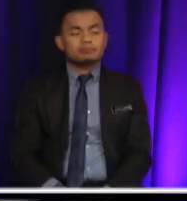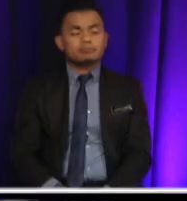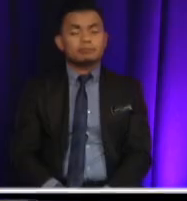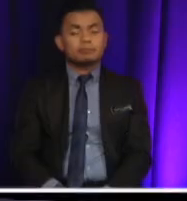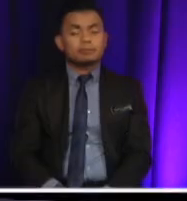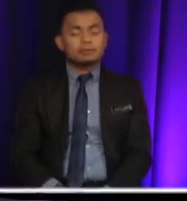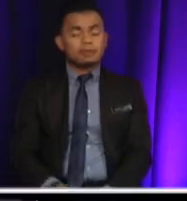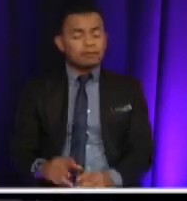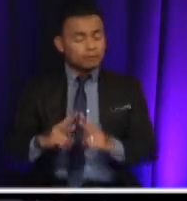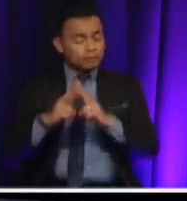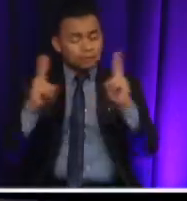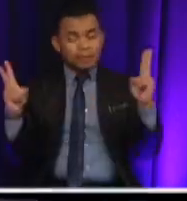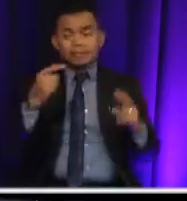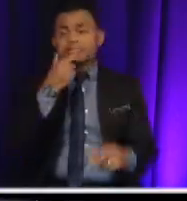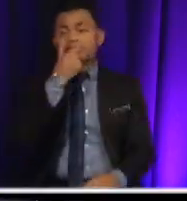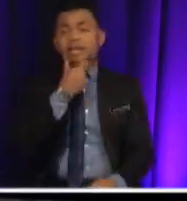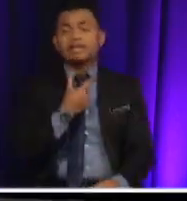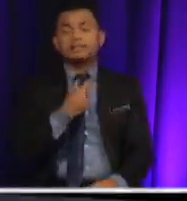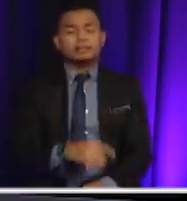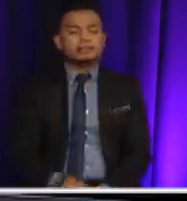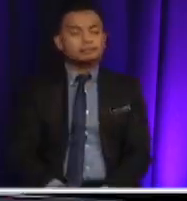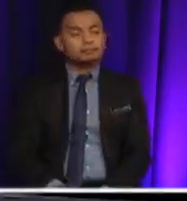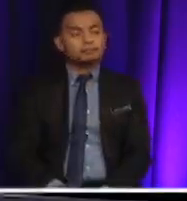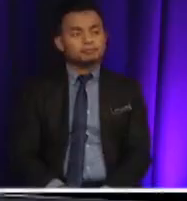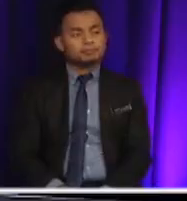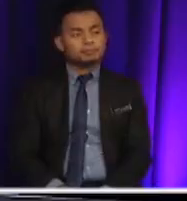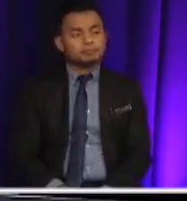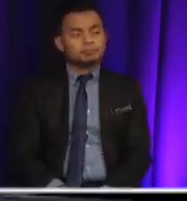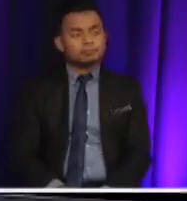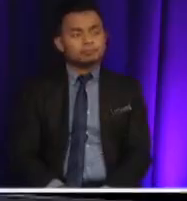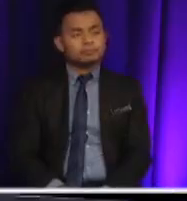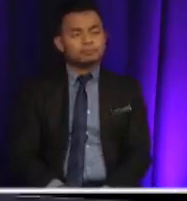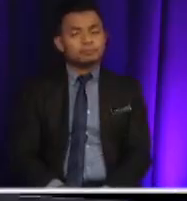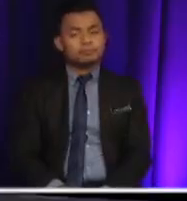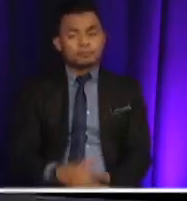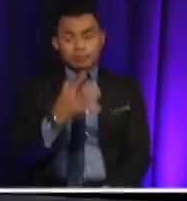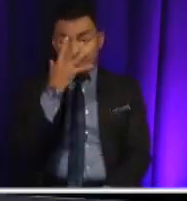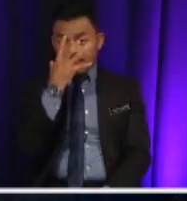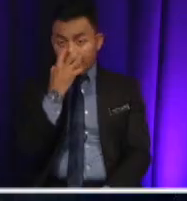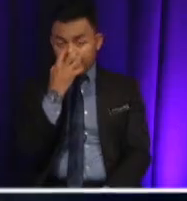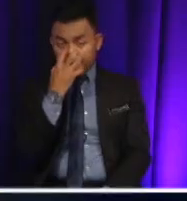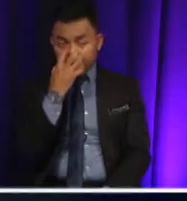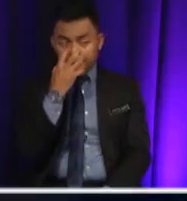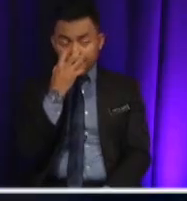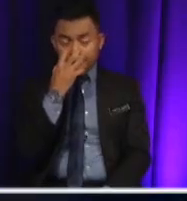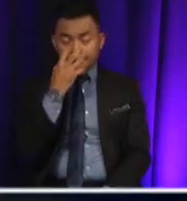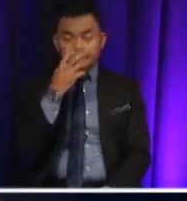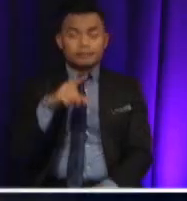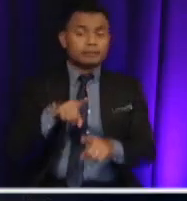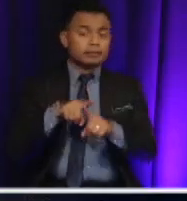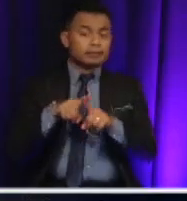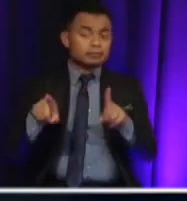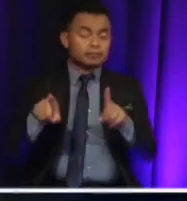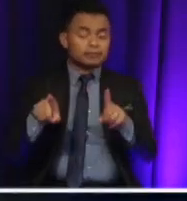sad. Very sad. Yes, very sad. This is probably angry. Yes, exactly. Now I can see the difference.